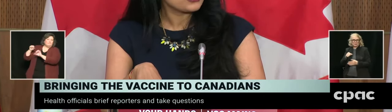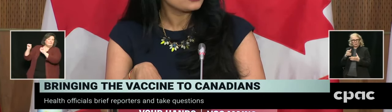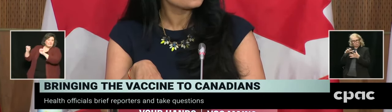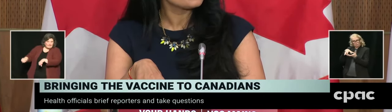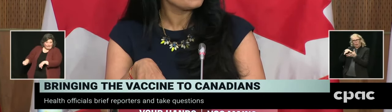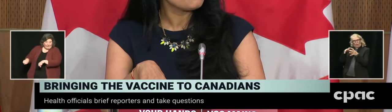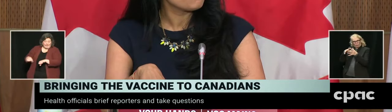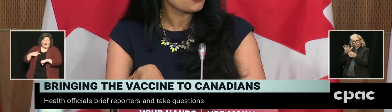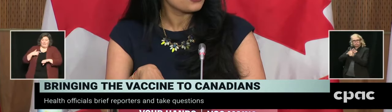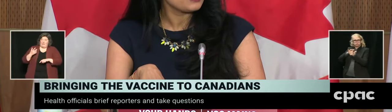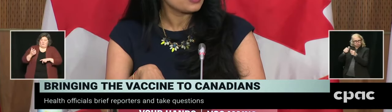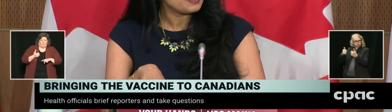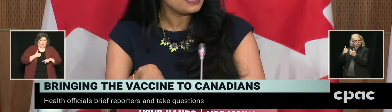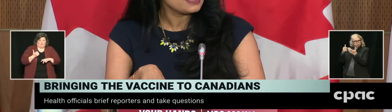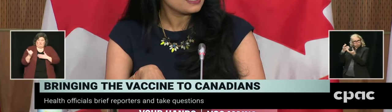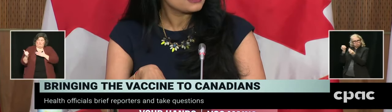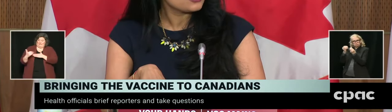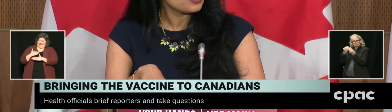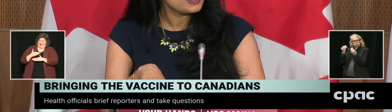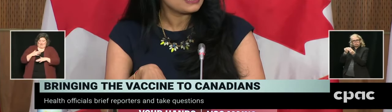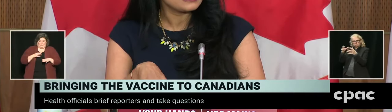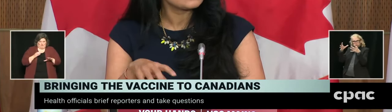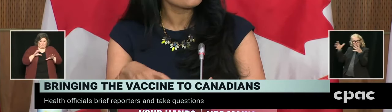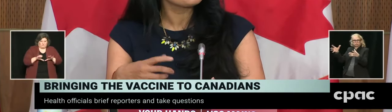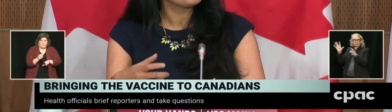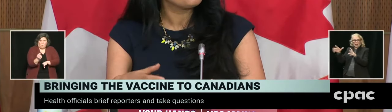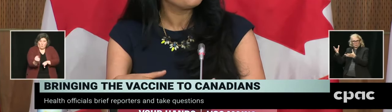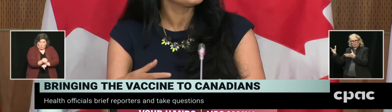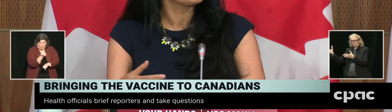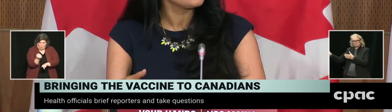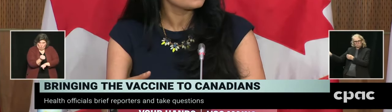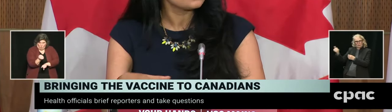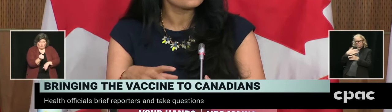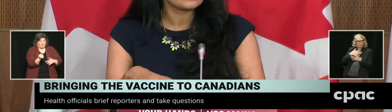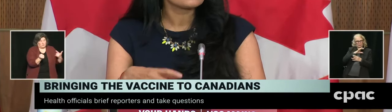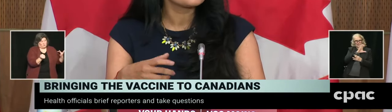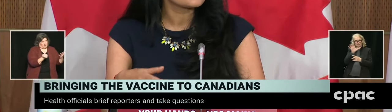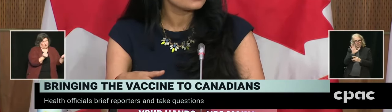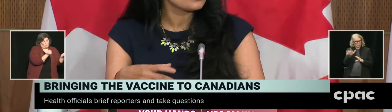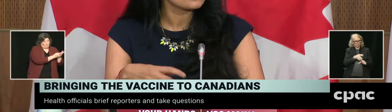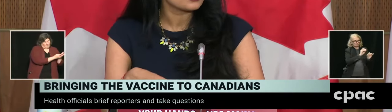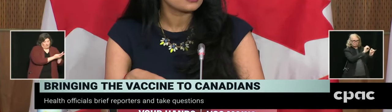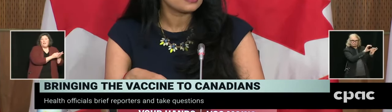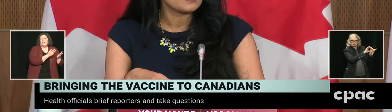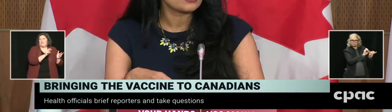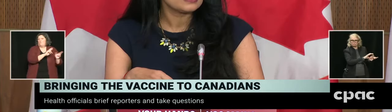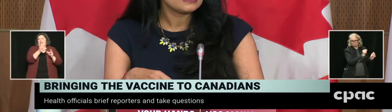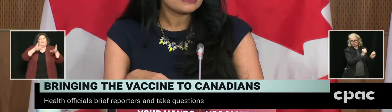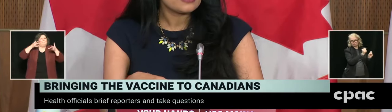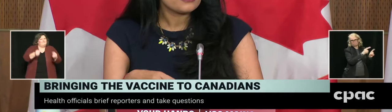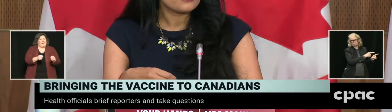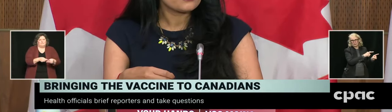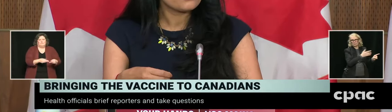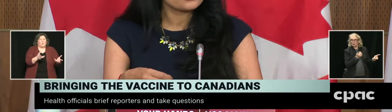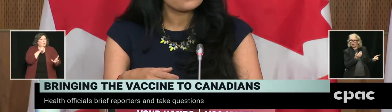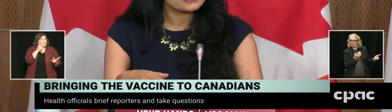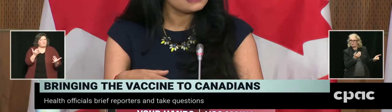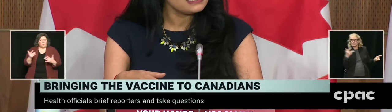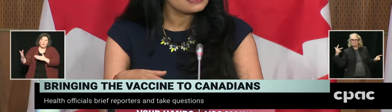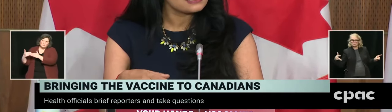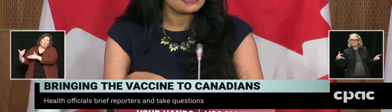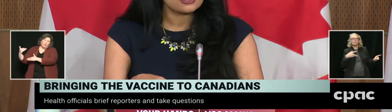store in a location before it would be distributed, and that would be an advantage. Now, especially when we're talking about the